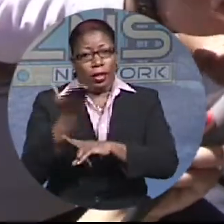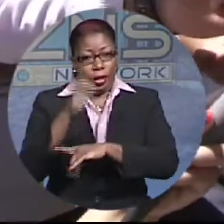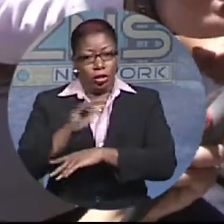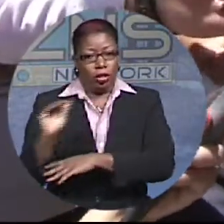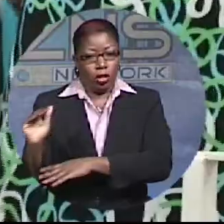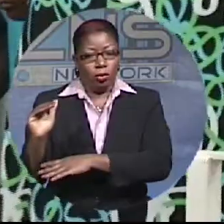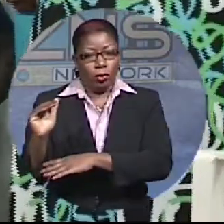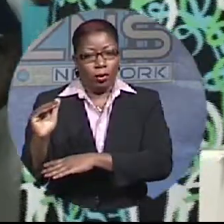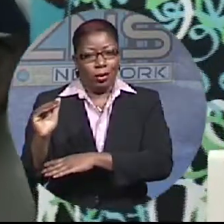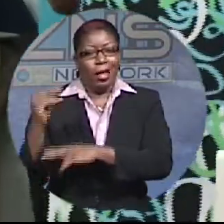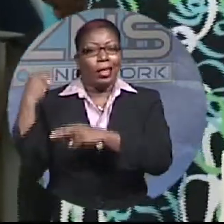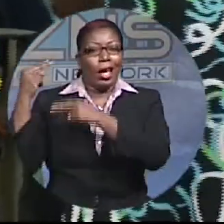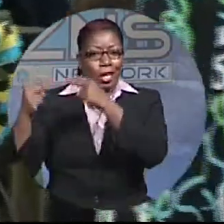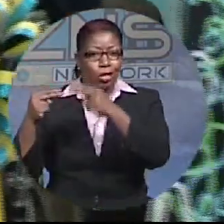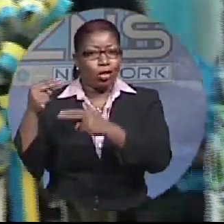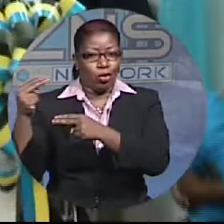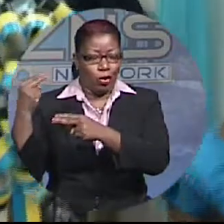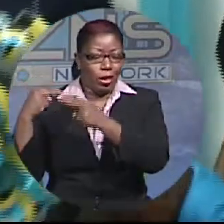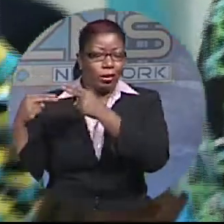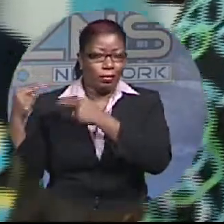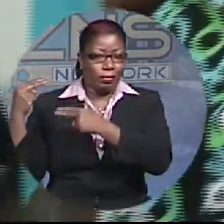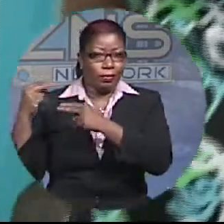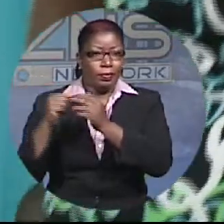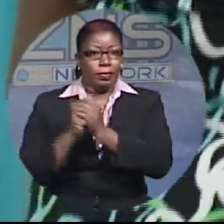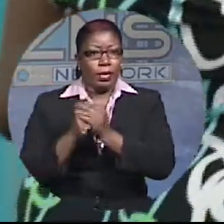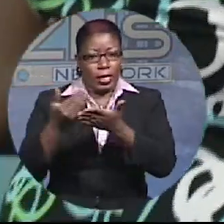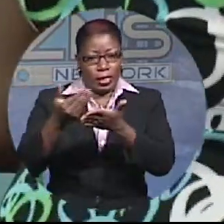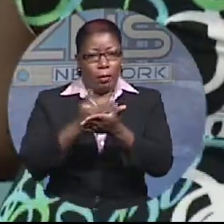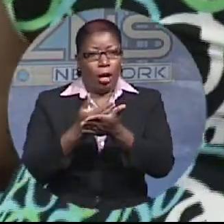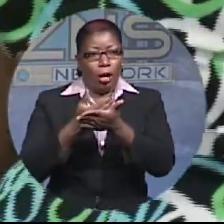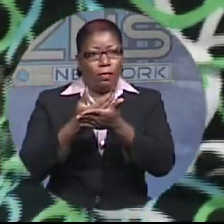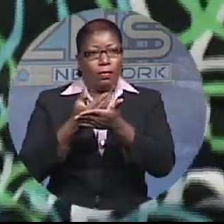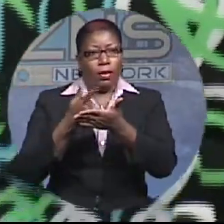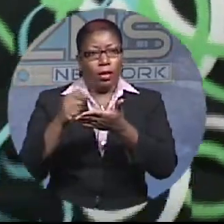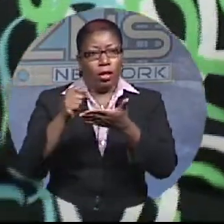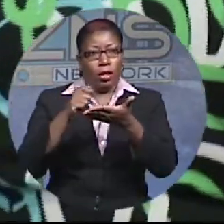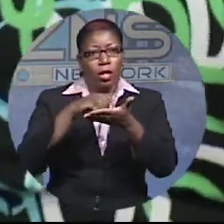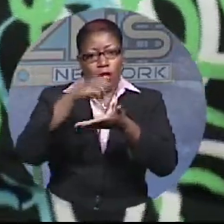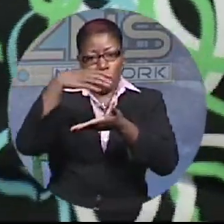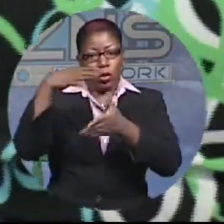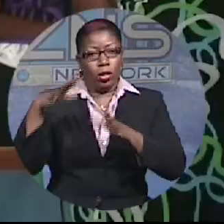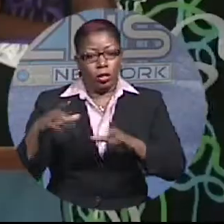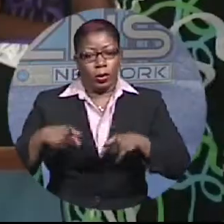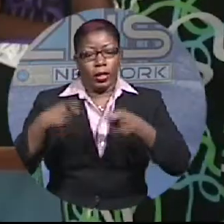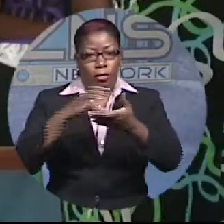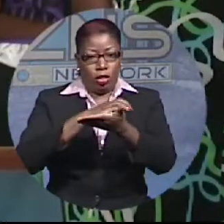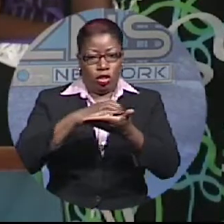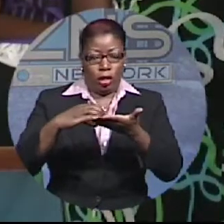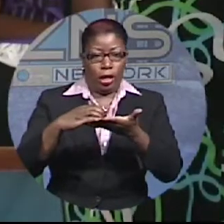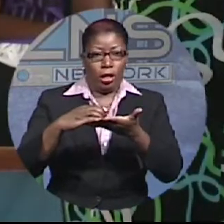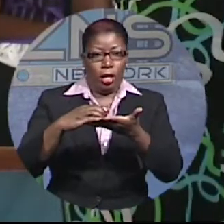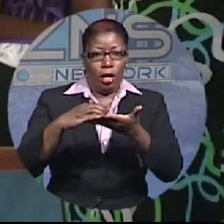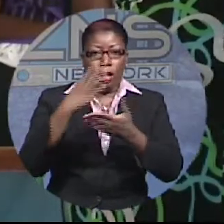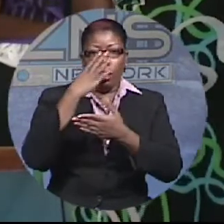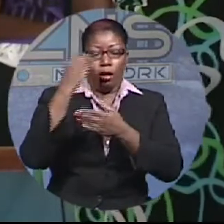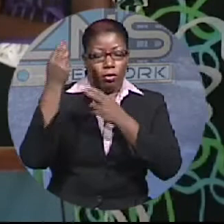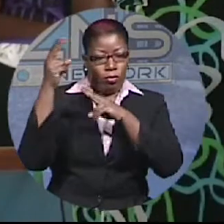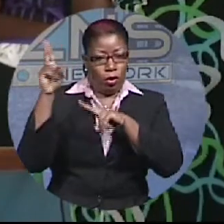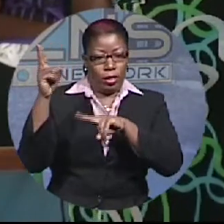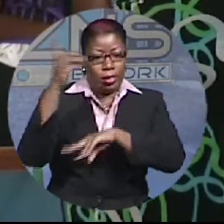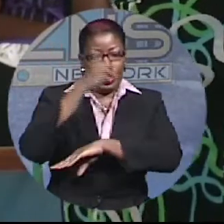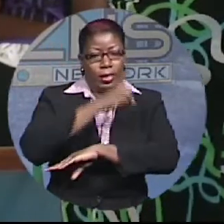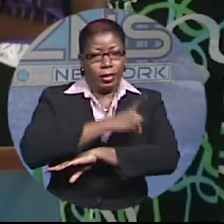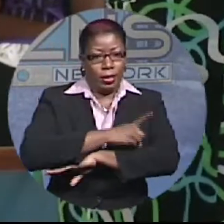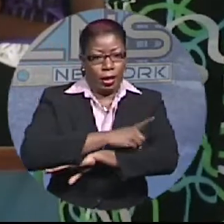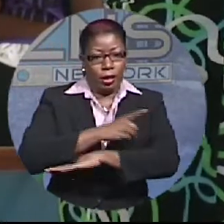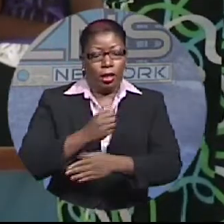their roots. During the services, several students were presented with checks from the Fox Hill Day Committee to assist in their tuition